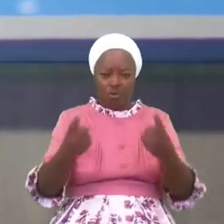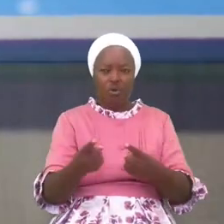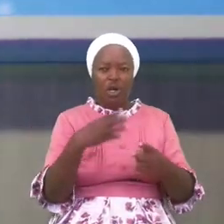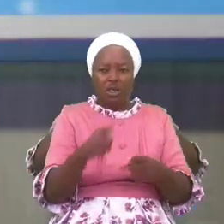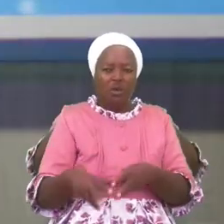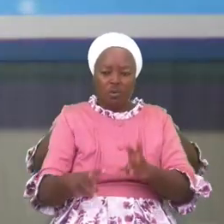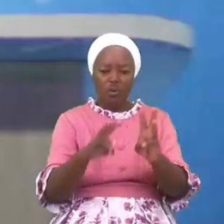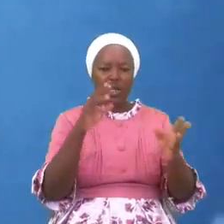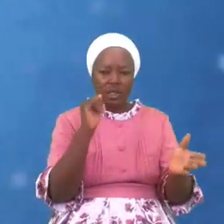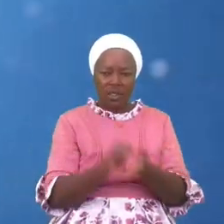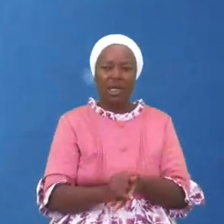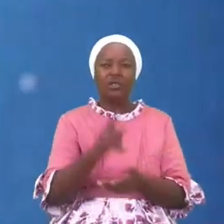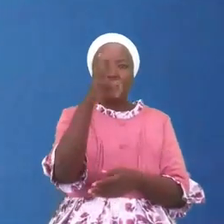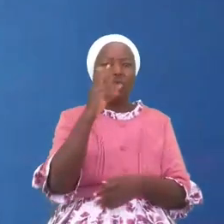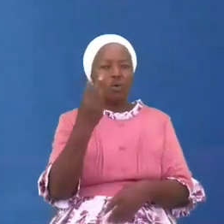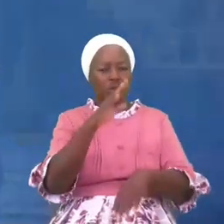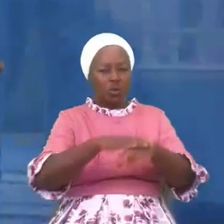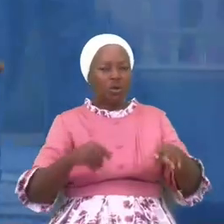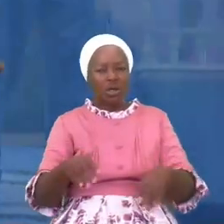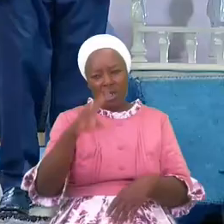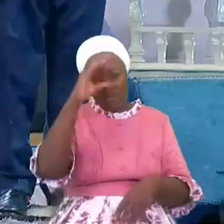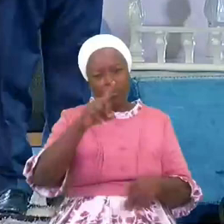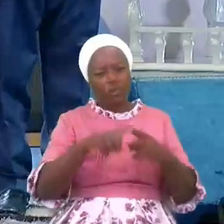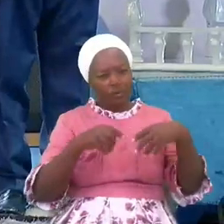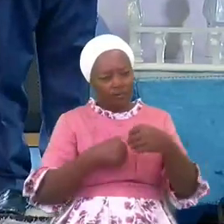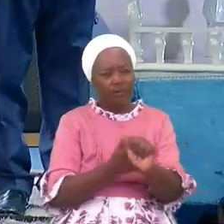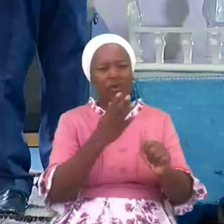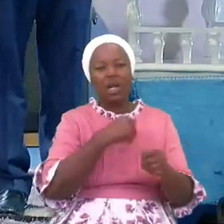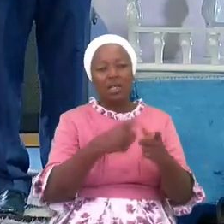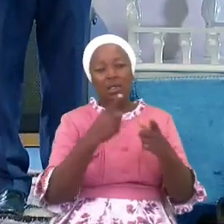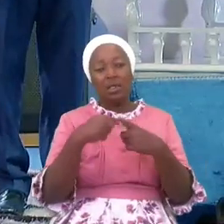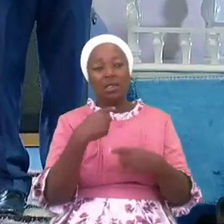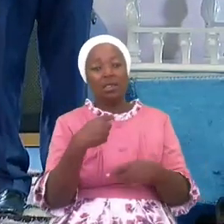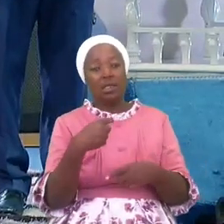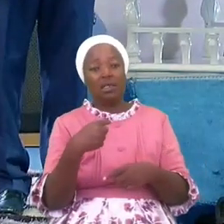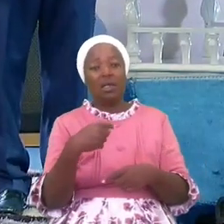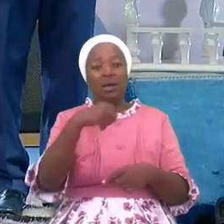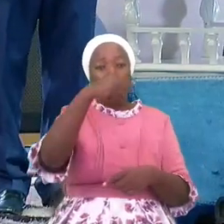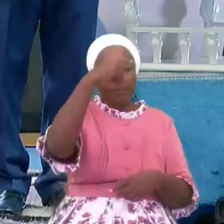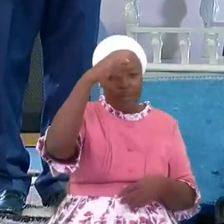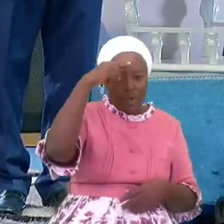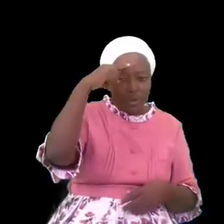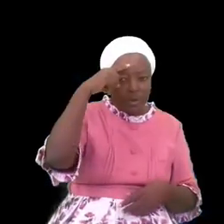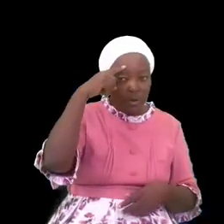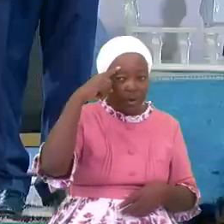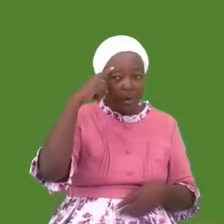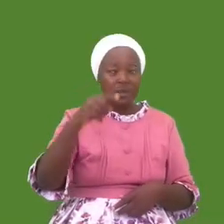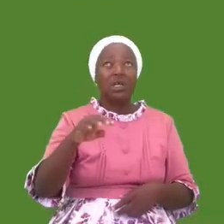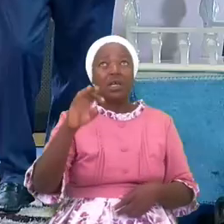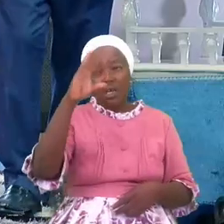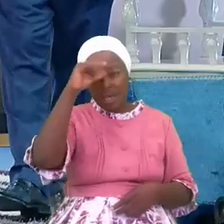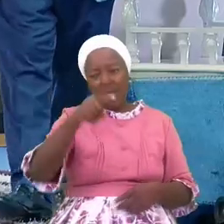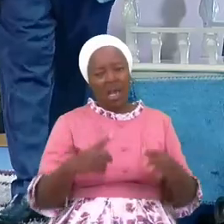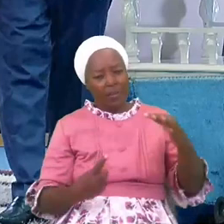follow. And then he said, because he appeared before me and he responded to my word alone,